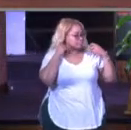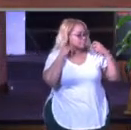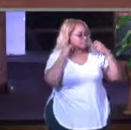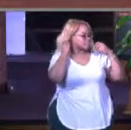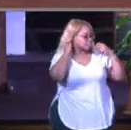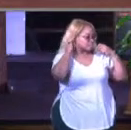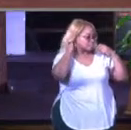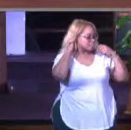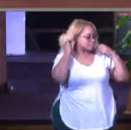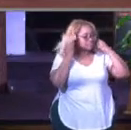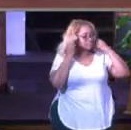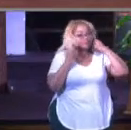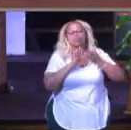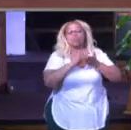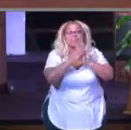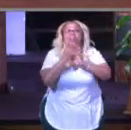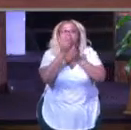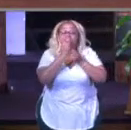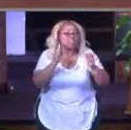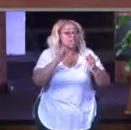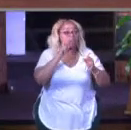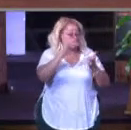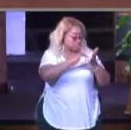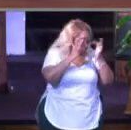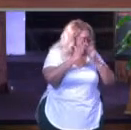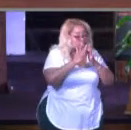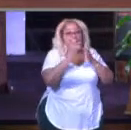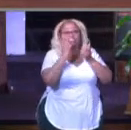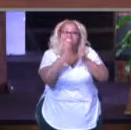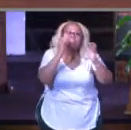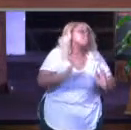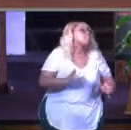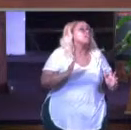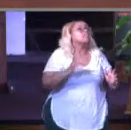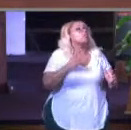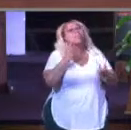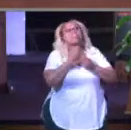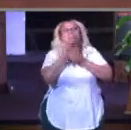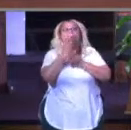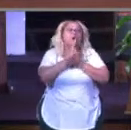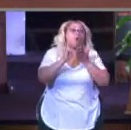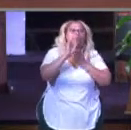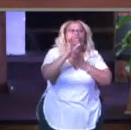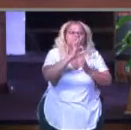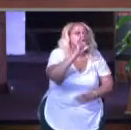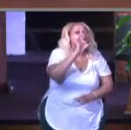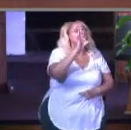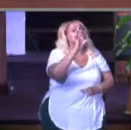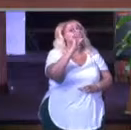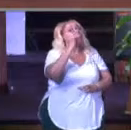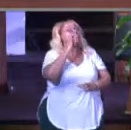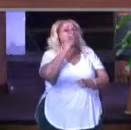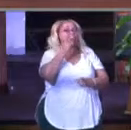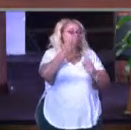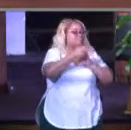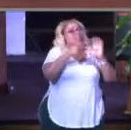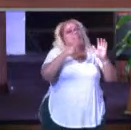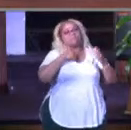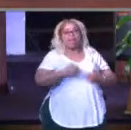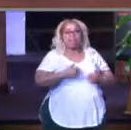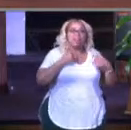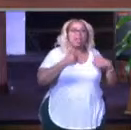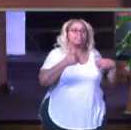So when we get saved, we don't just get Jesus as a Savior. We get the Holy Ghost as a seal over